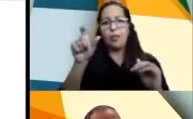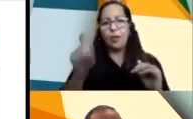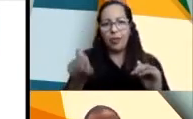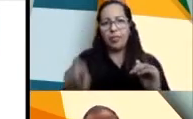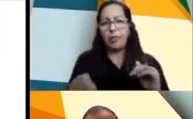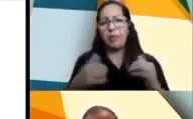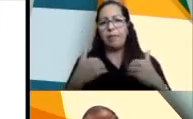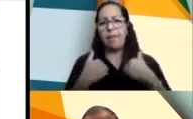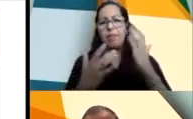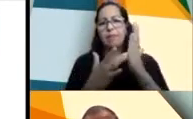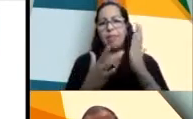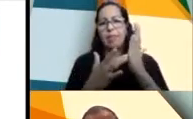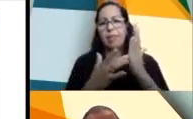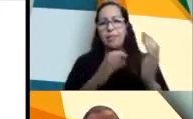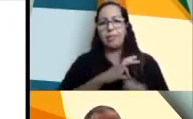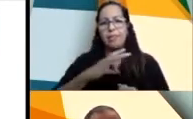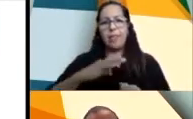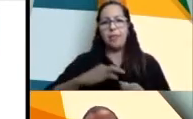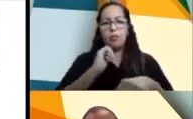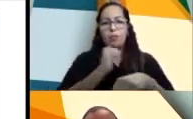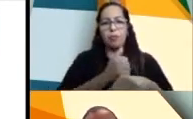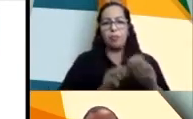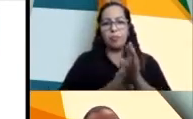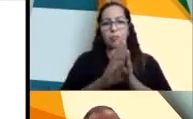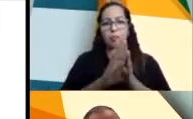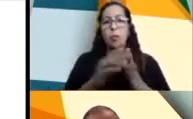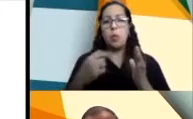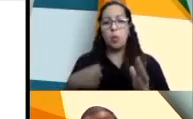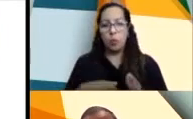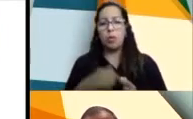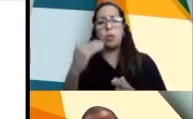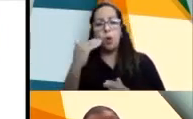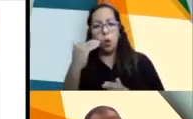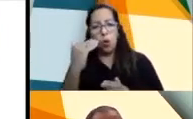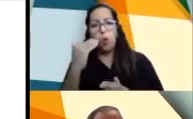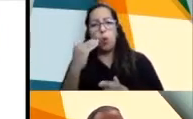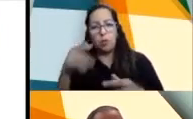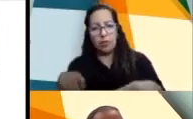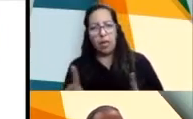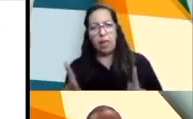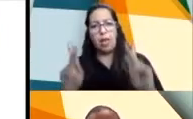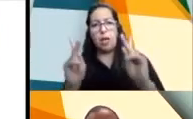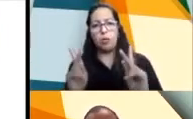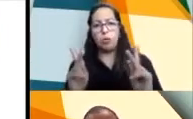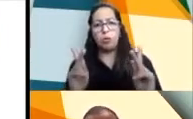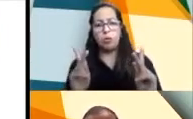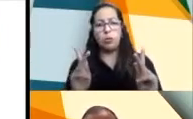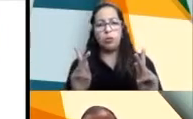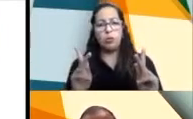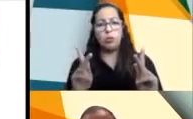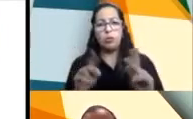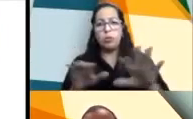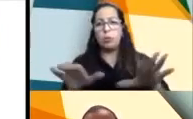technical staff to develop this. So it is expected and it is allowed for them to perform